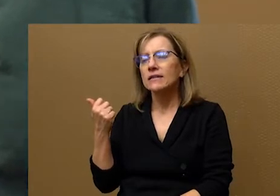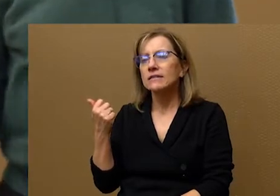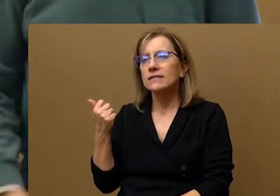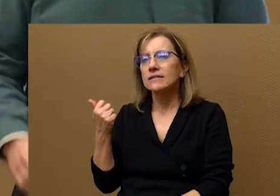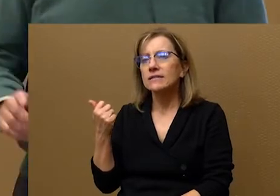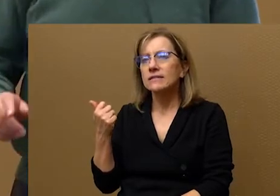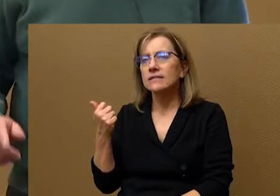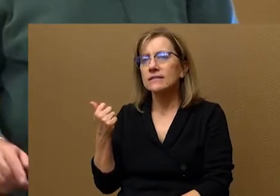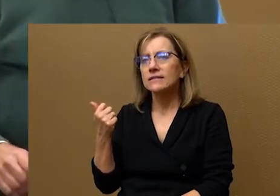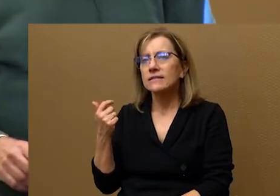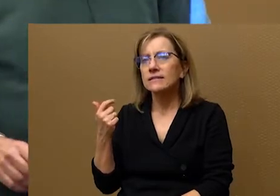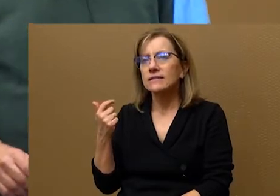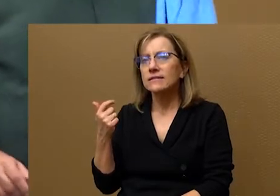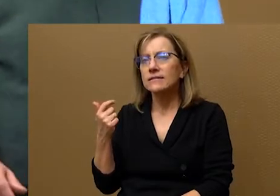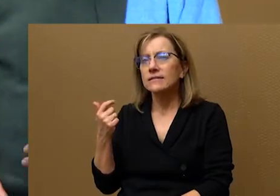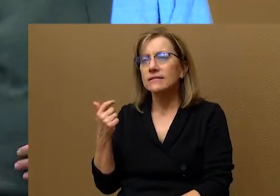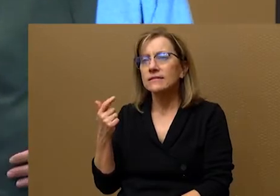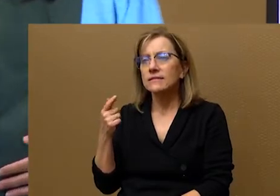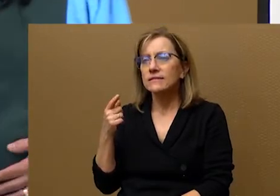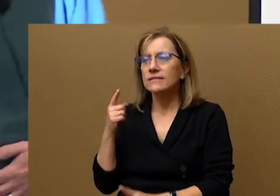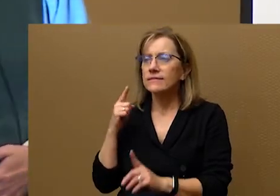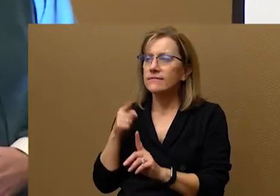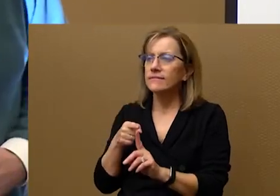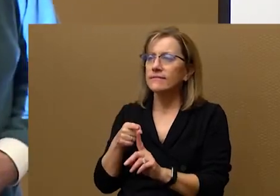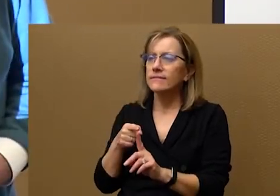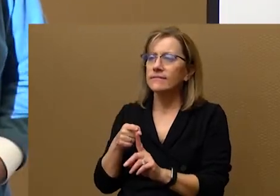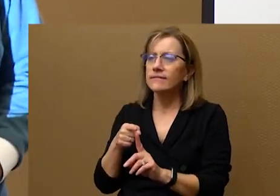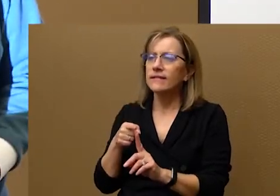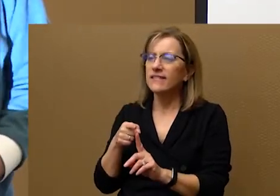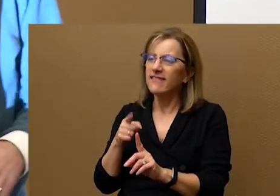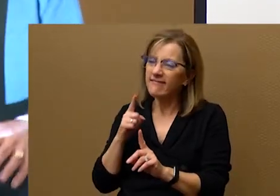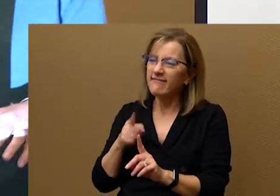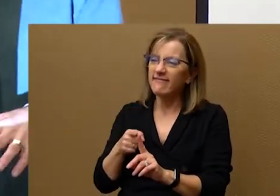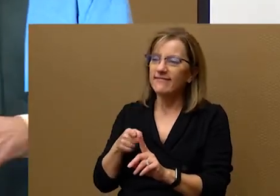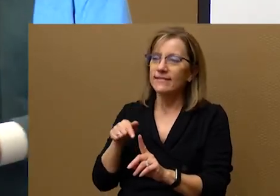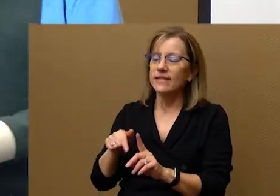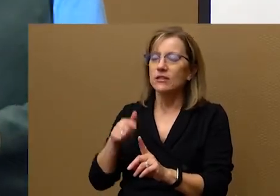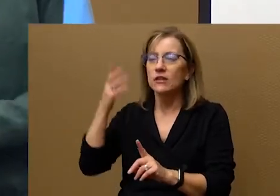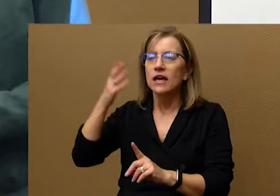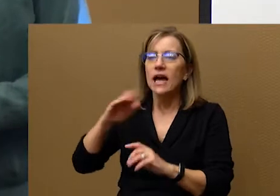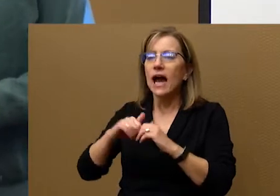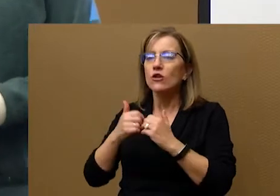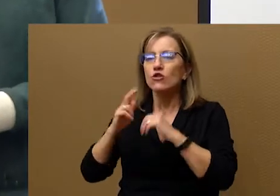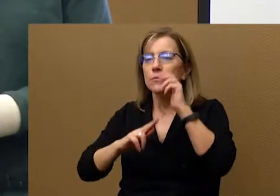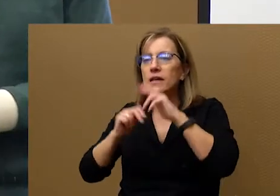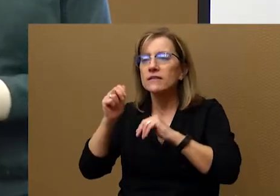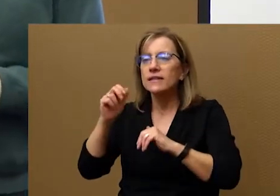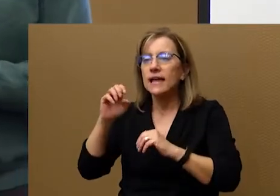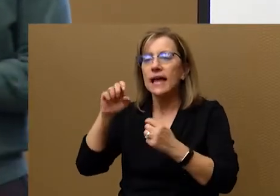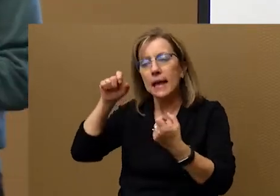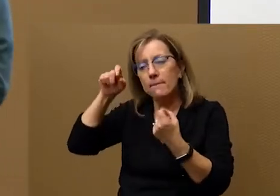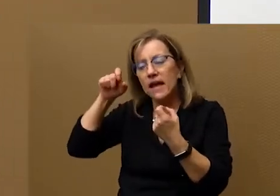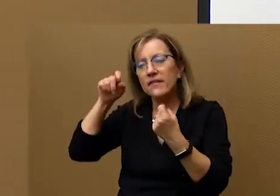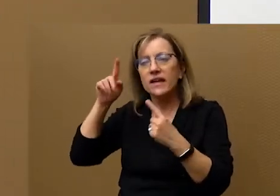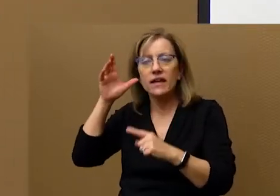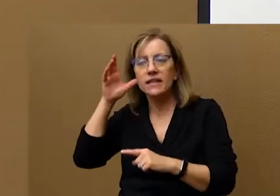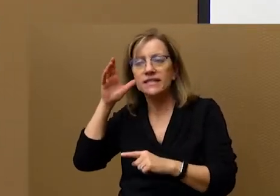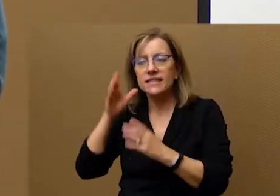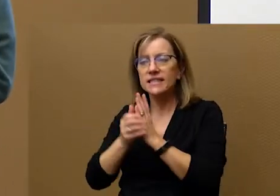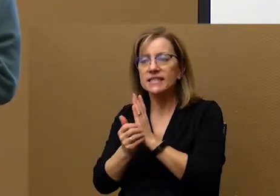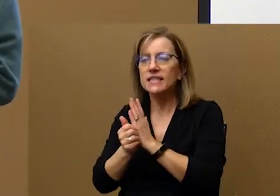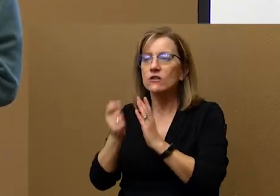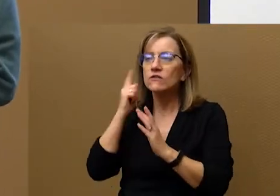Okay, so I mentioned another thing. There's a part of this presentation which has to do with how do we build